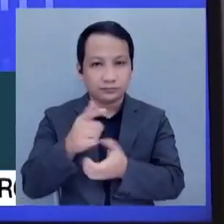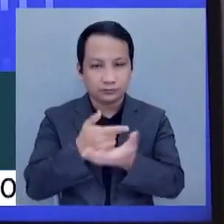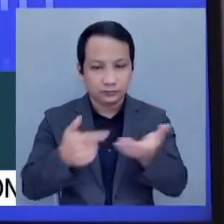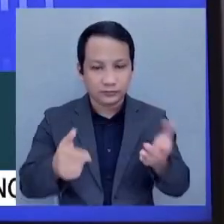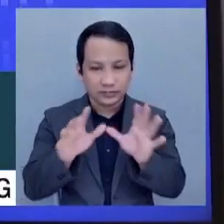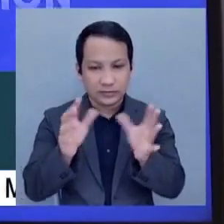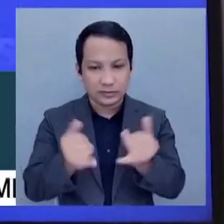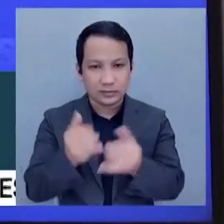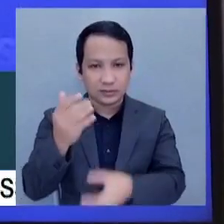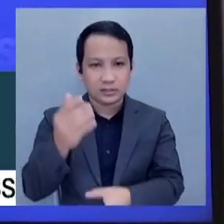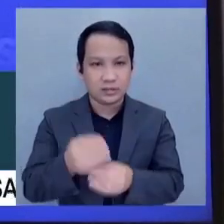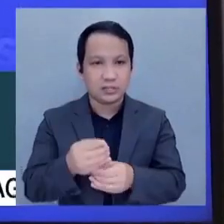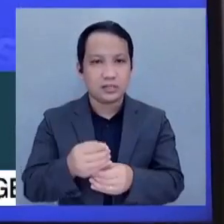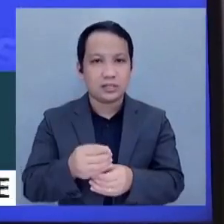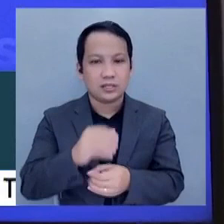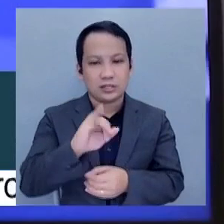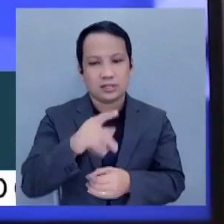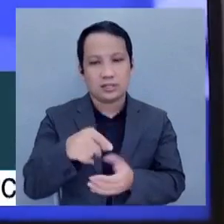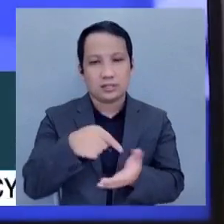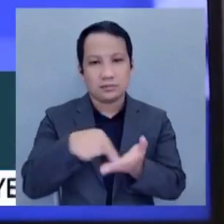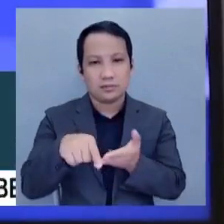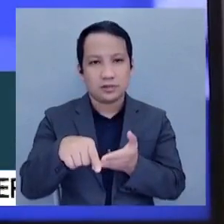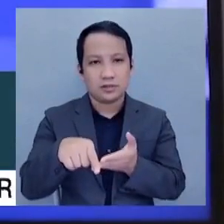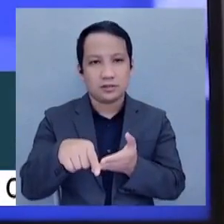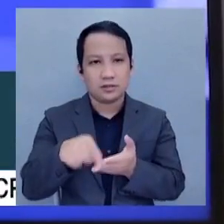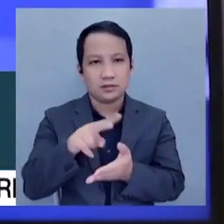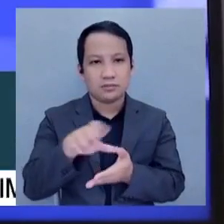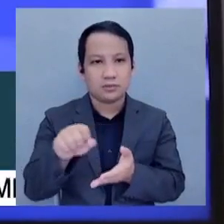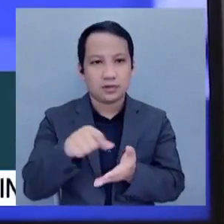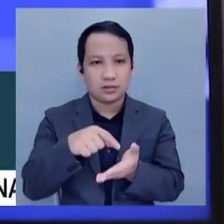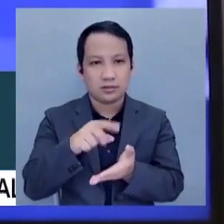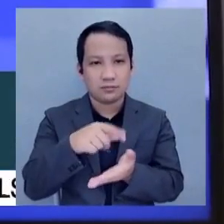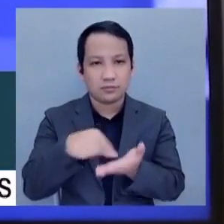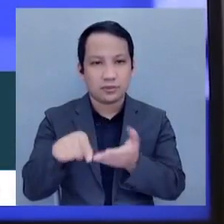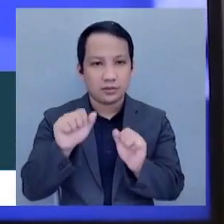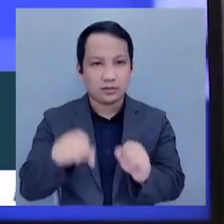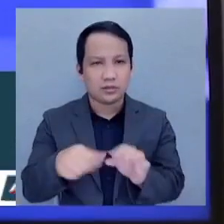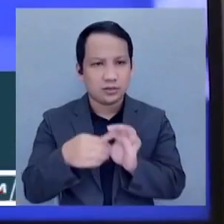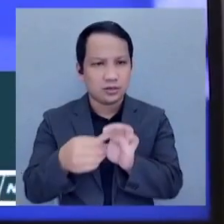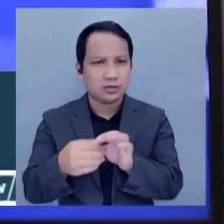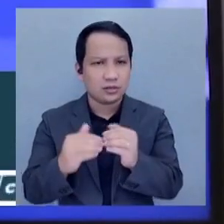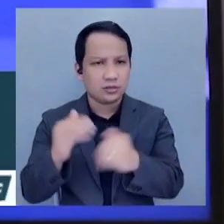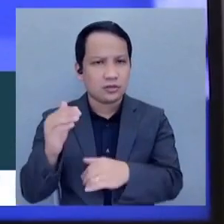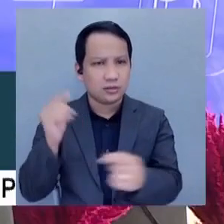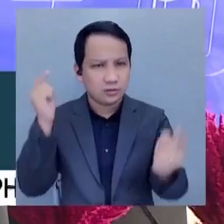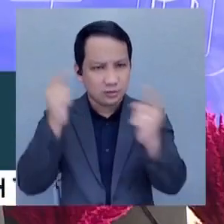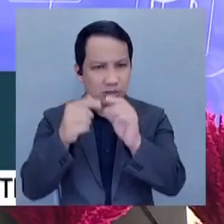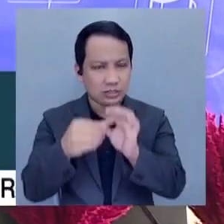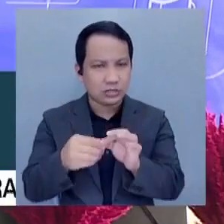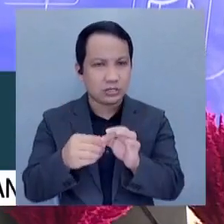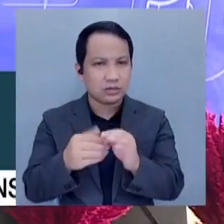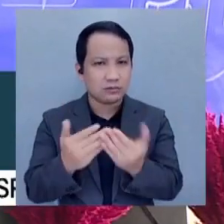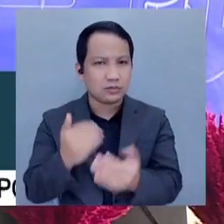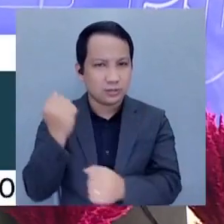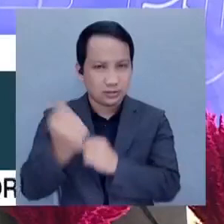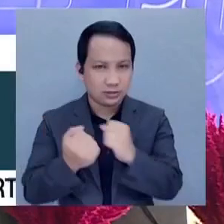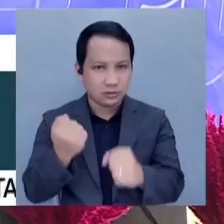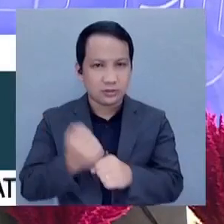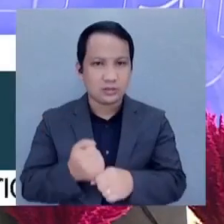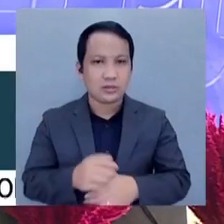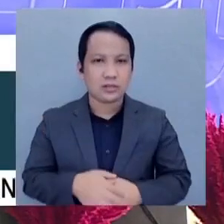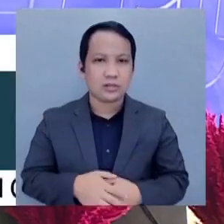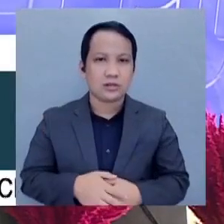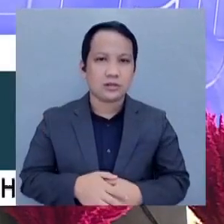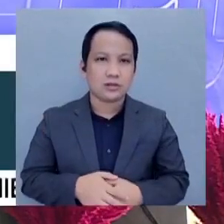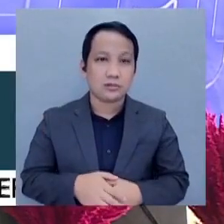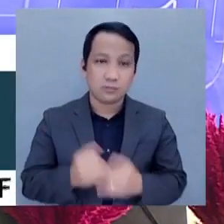the in-app payment feature Viber Pay, which may be launched in the Philippines next year. Make sure that it's the right time to launch with